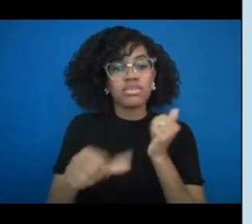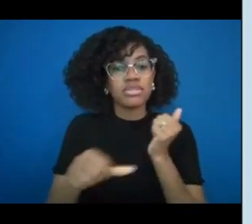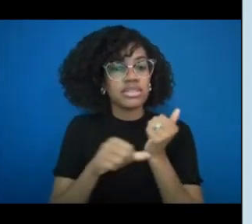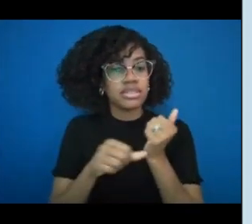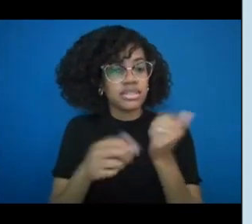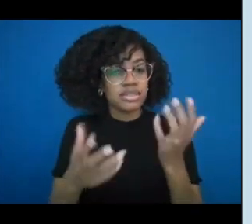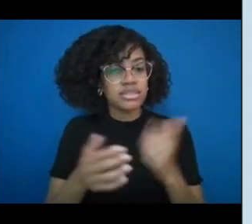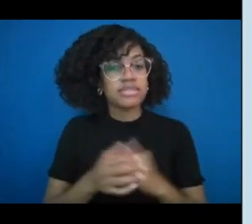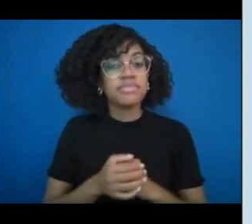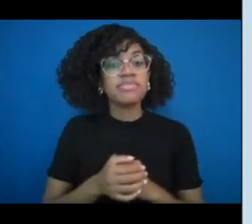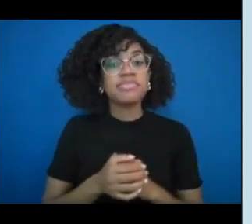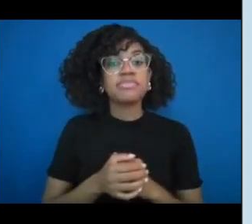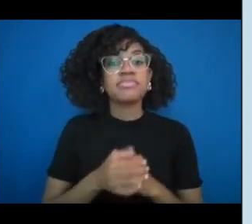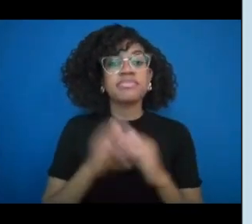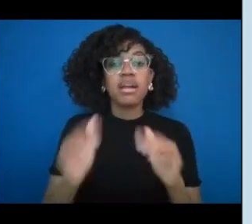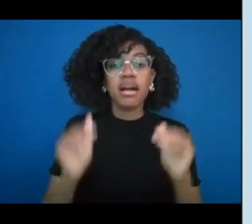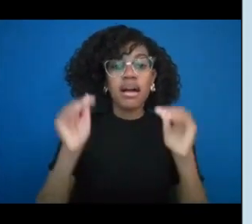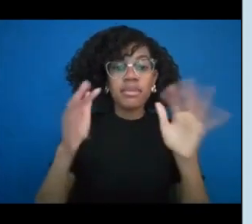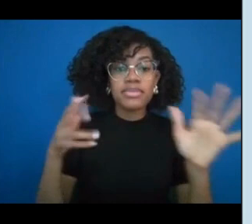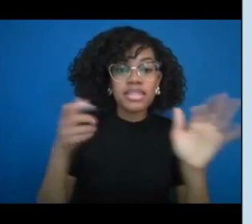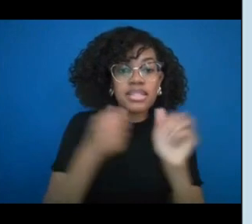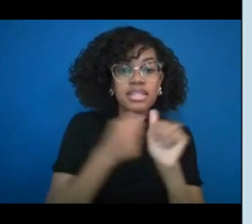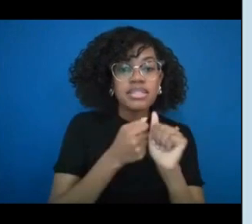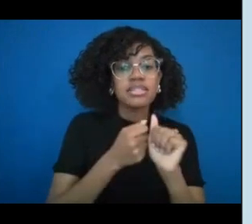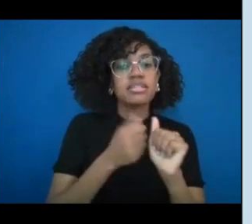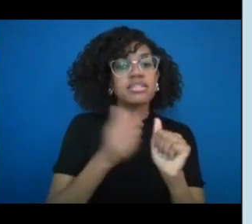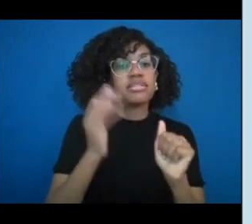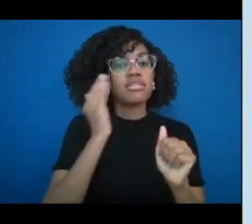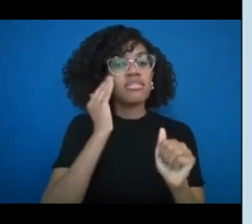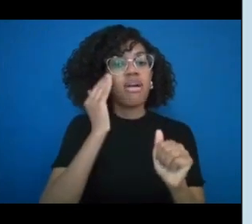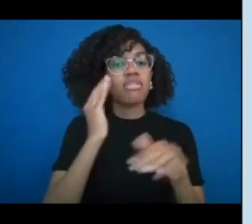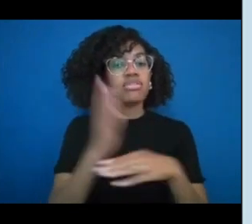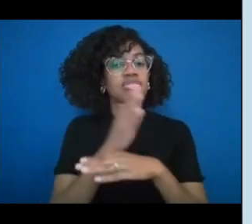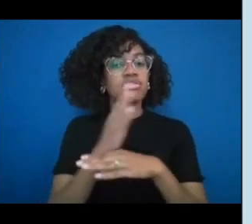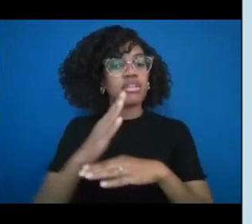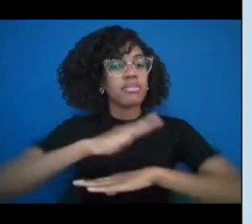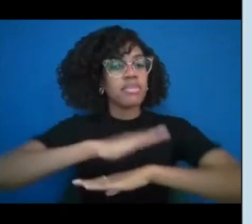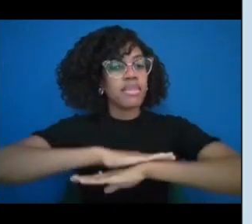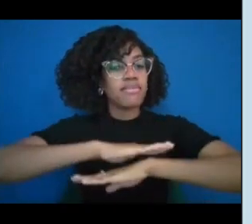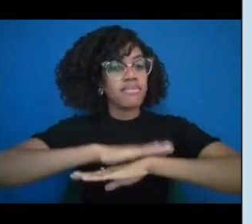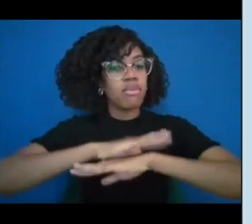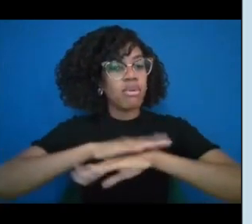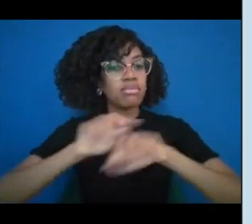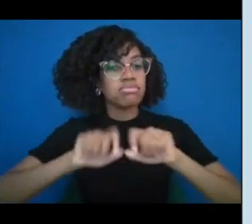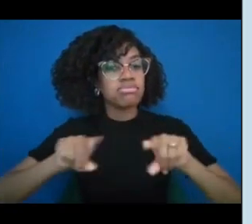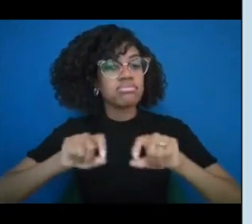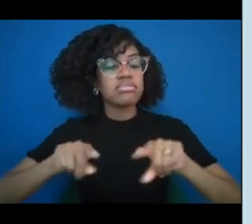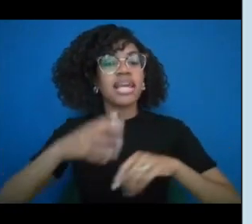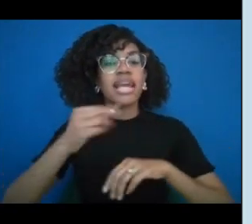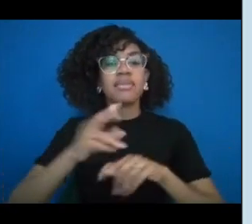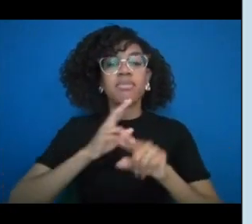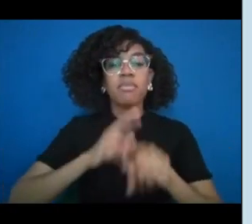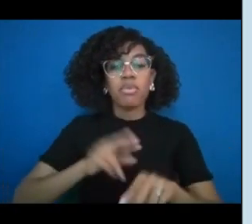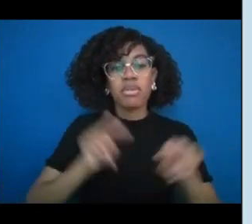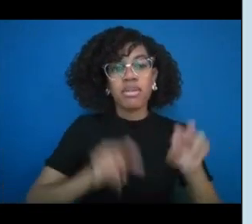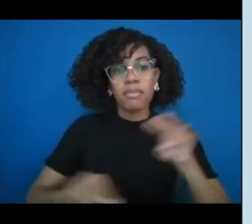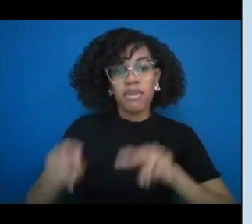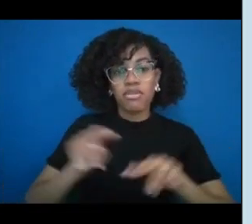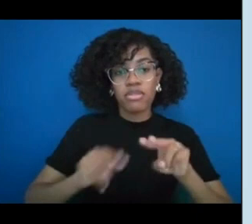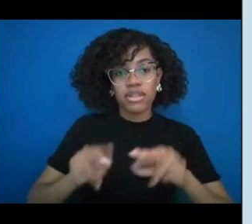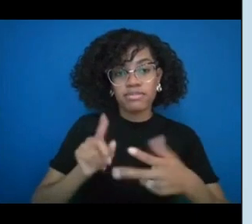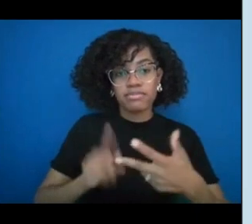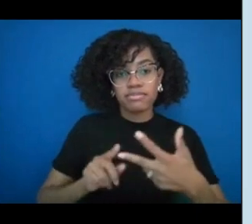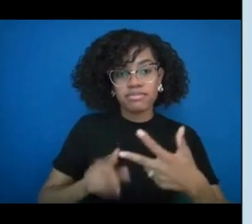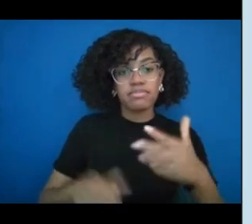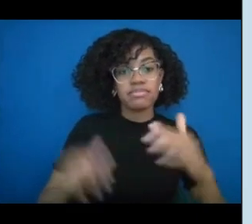updating and maintaining our knowledge sharing platform, and also reporting and monitoring. And then we are supported